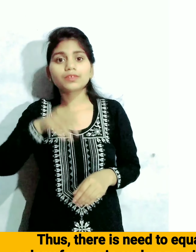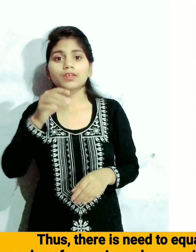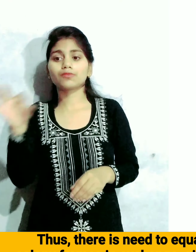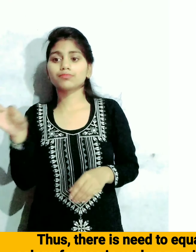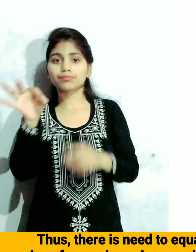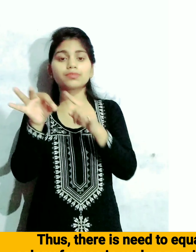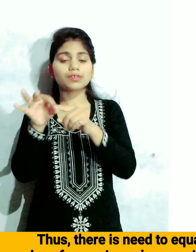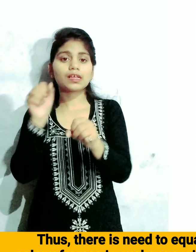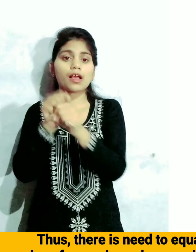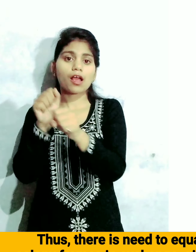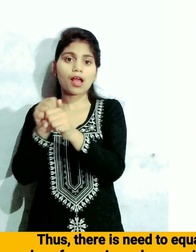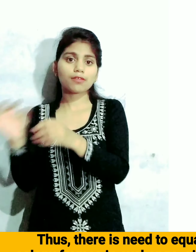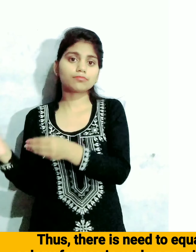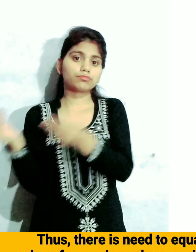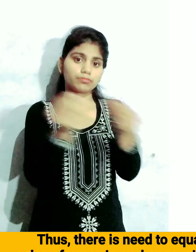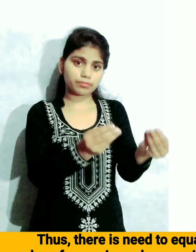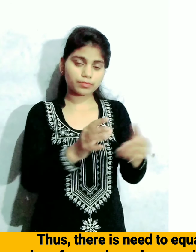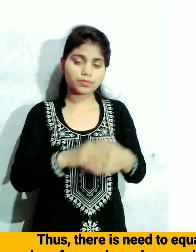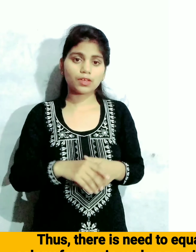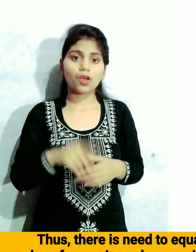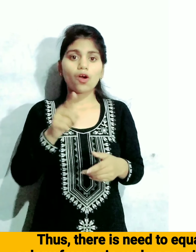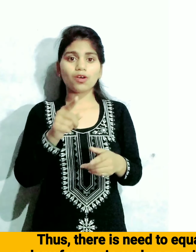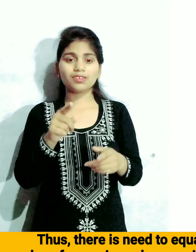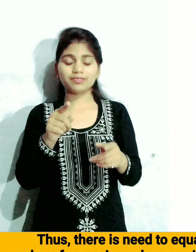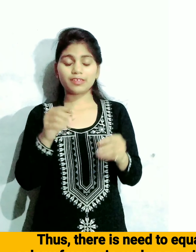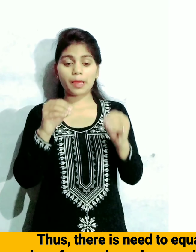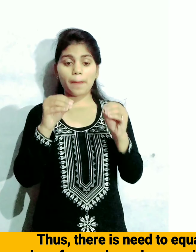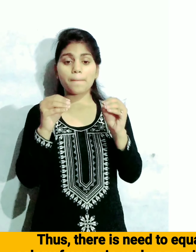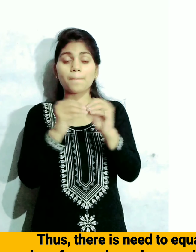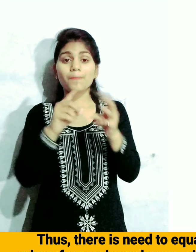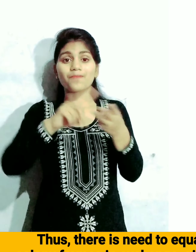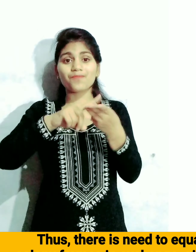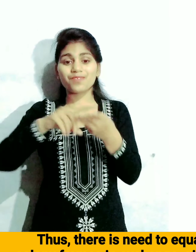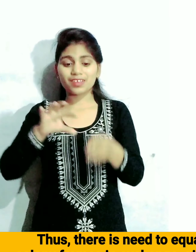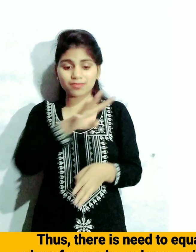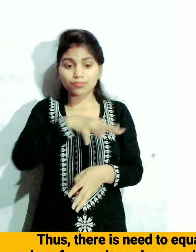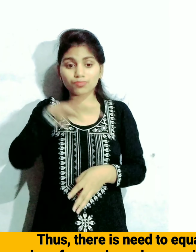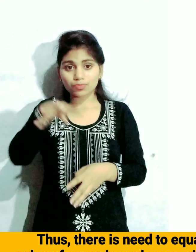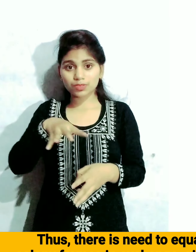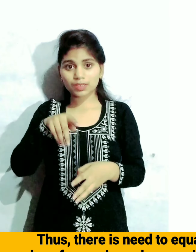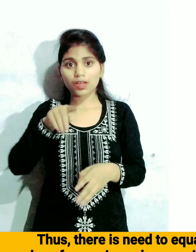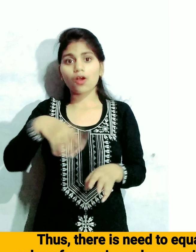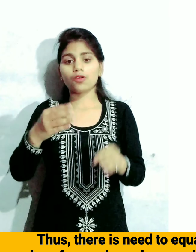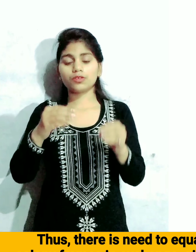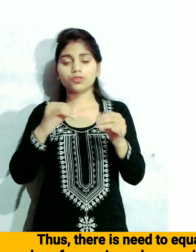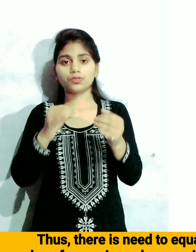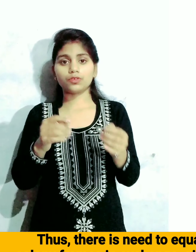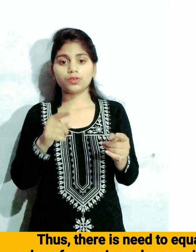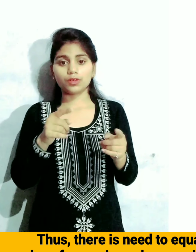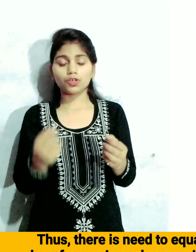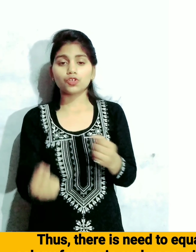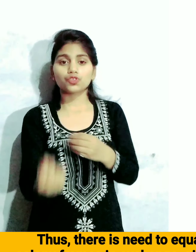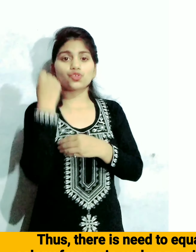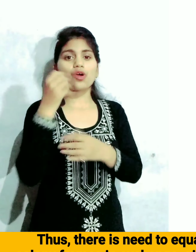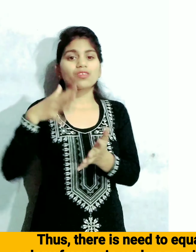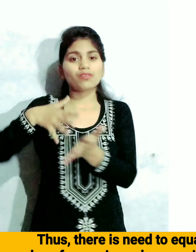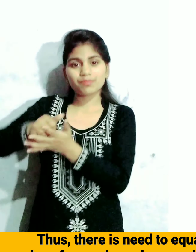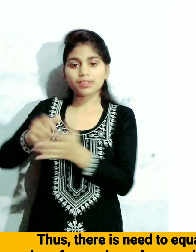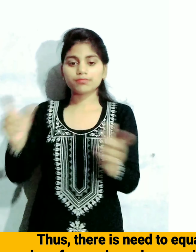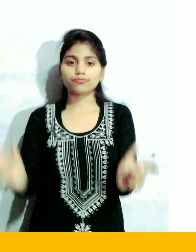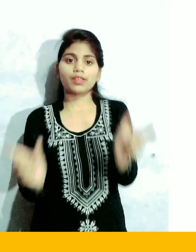need, or exchanging the location of weak colonies with that of stronger ones.